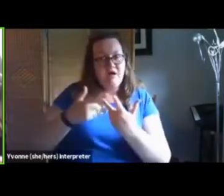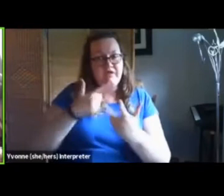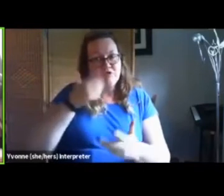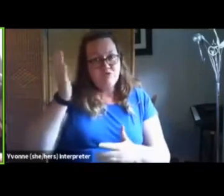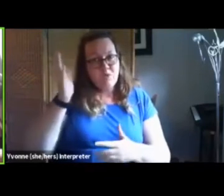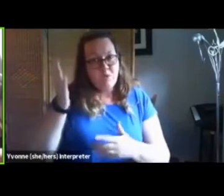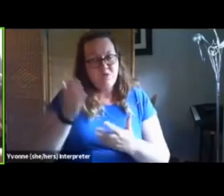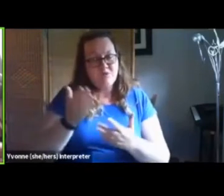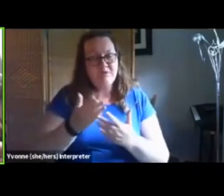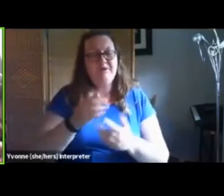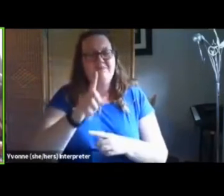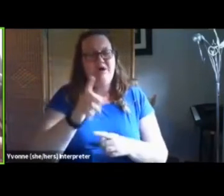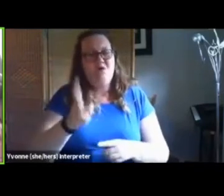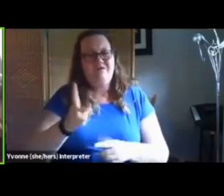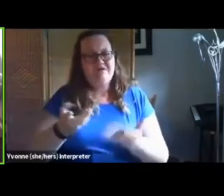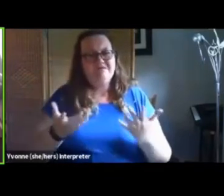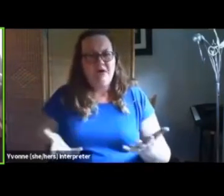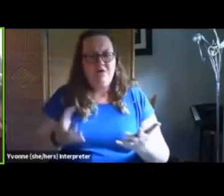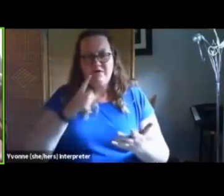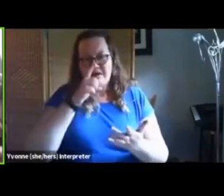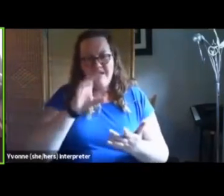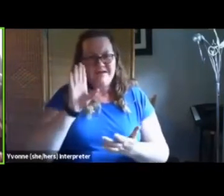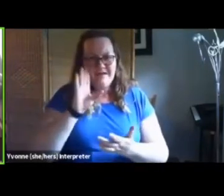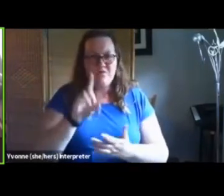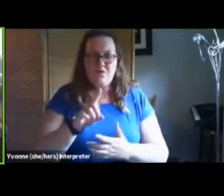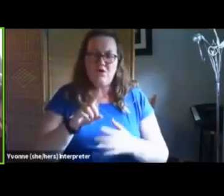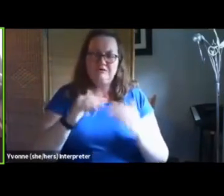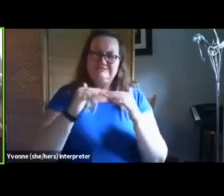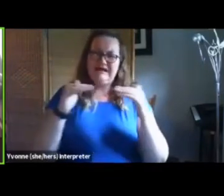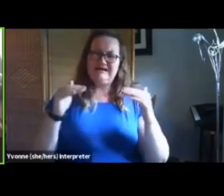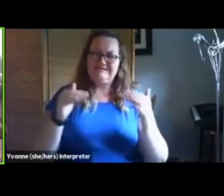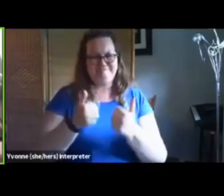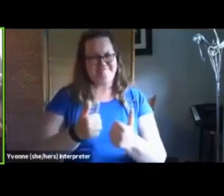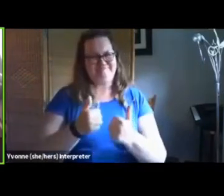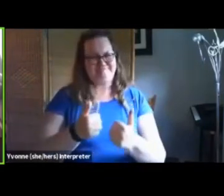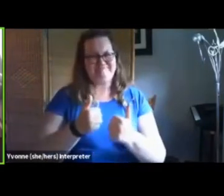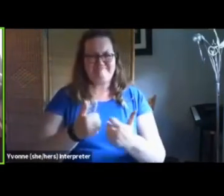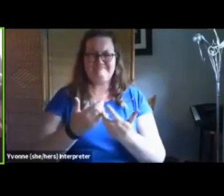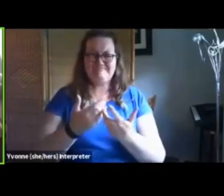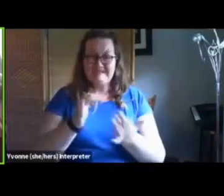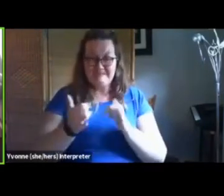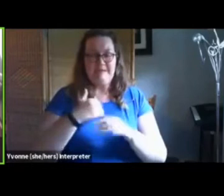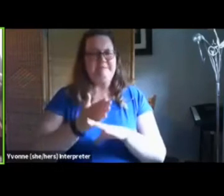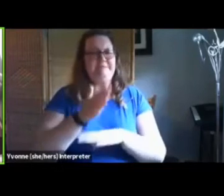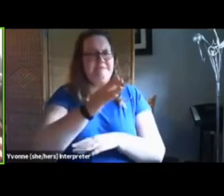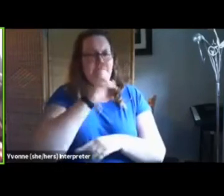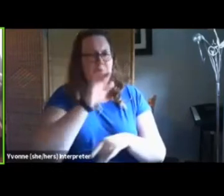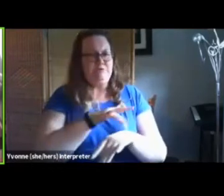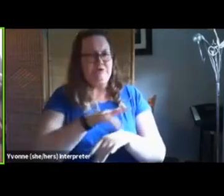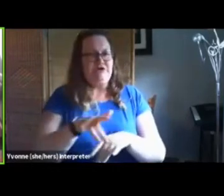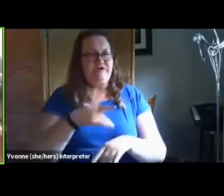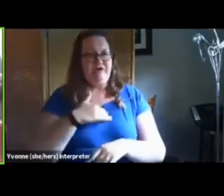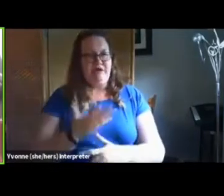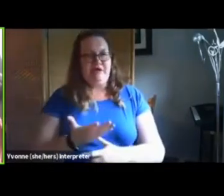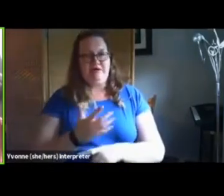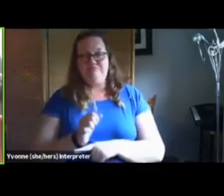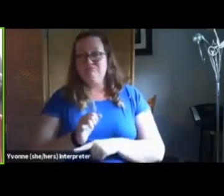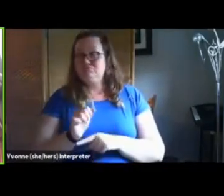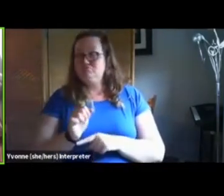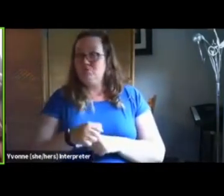like the standard just now is fairly lax. Sometimes you go to a show and it feels like a joke. So do we need some kind